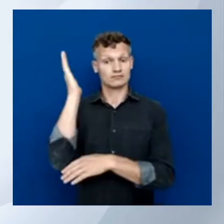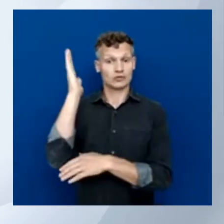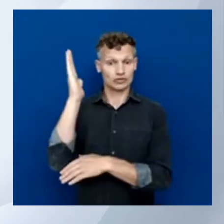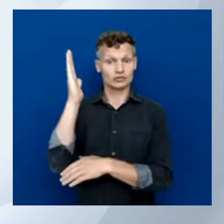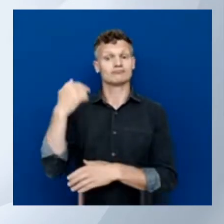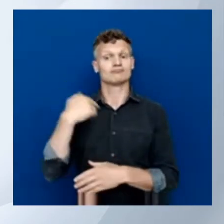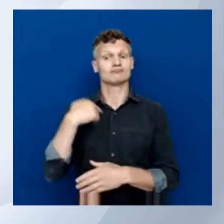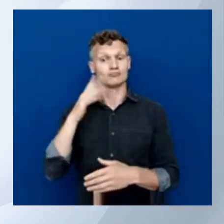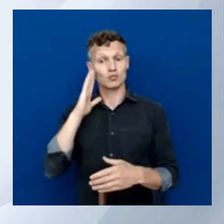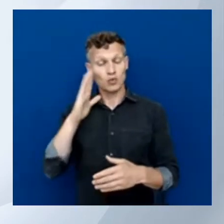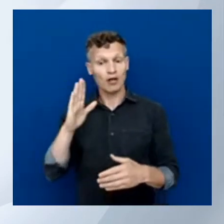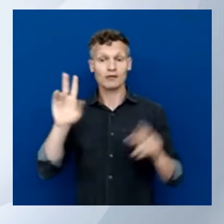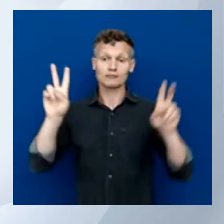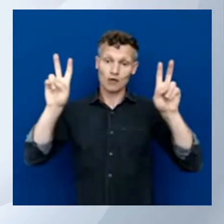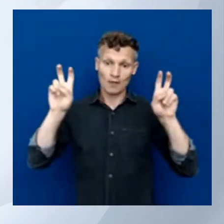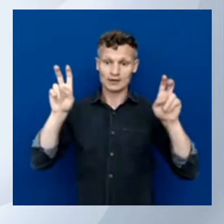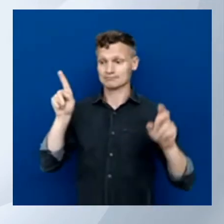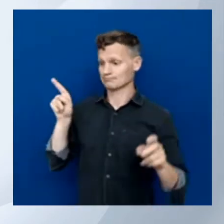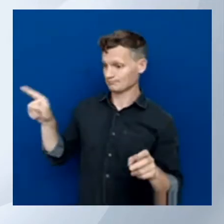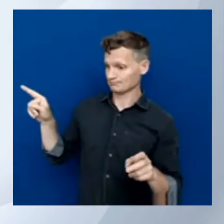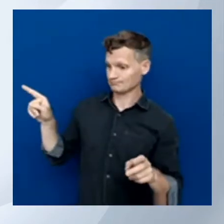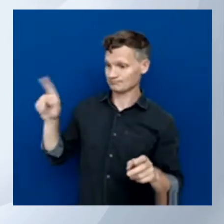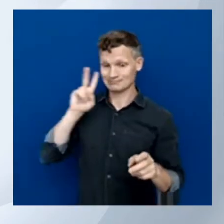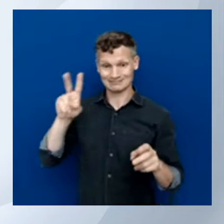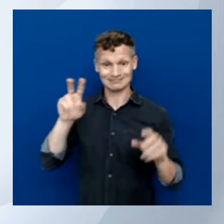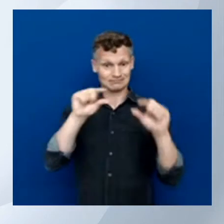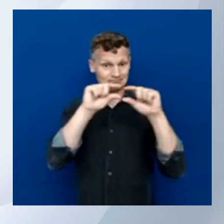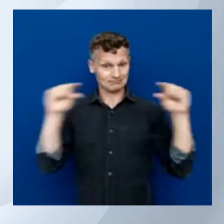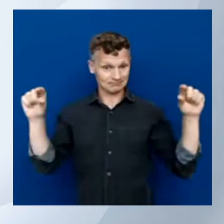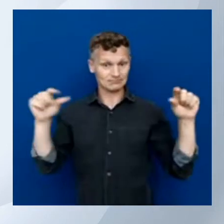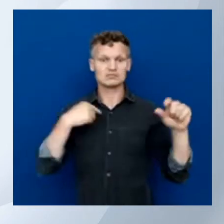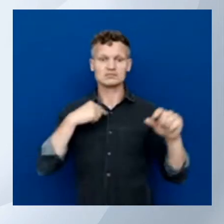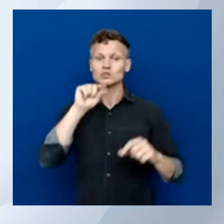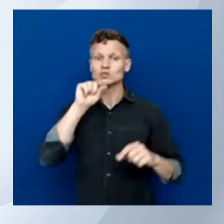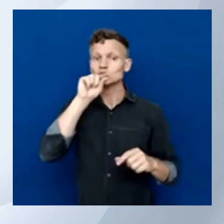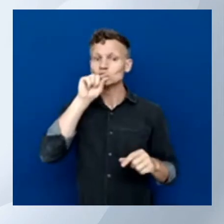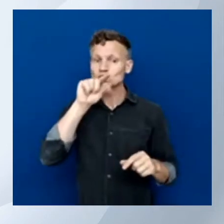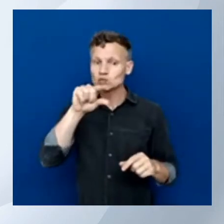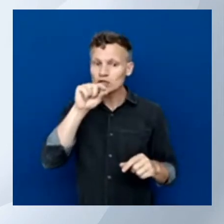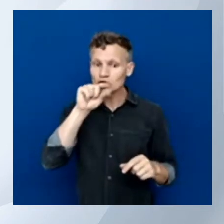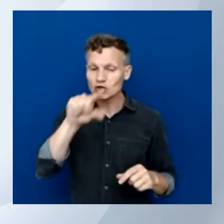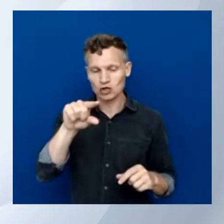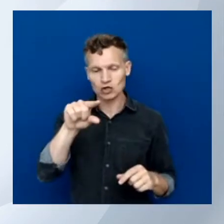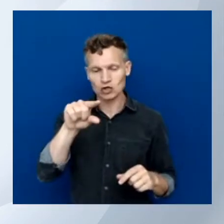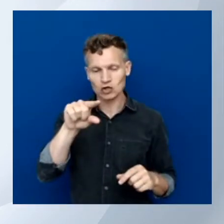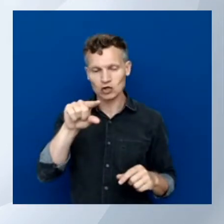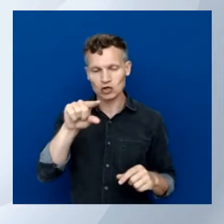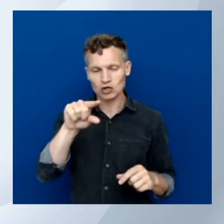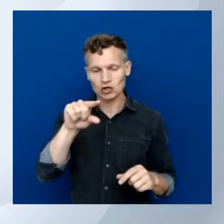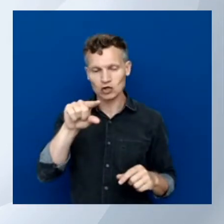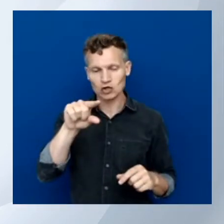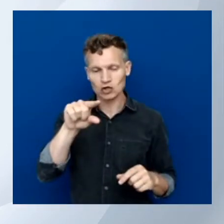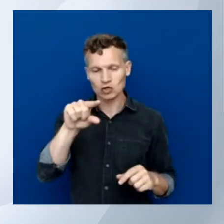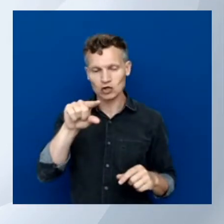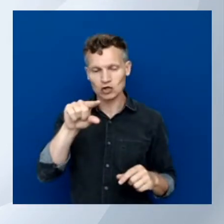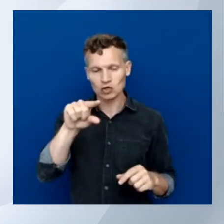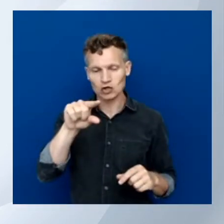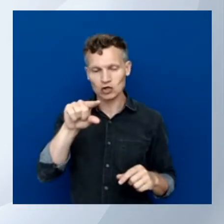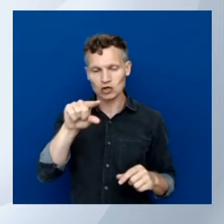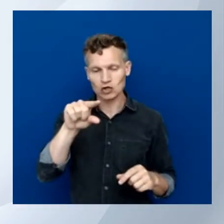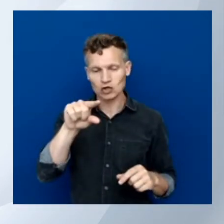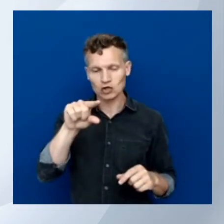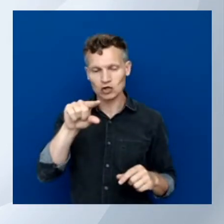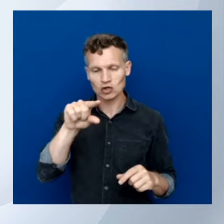Twitter. You can reach me there. I tweet about all things .NET and DevOps and Umbraco CMS as well.